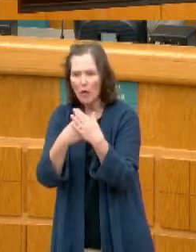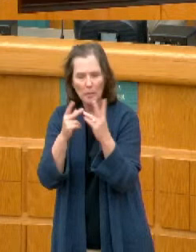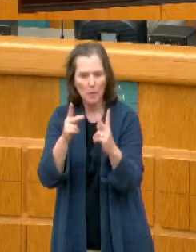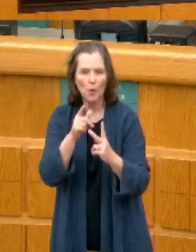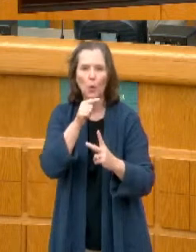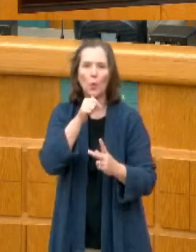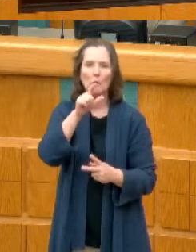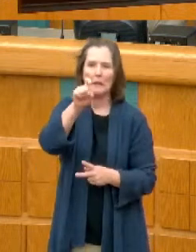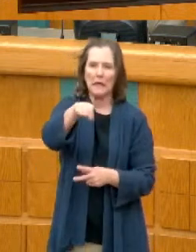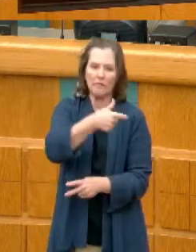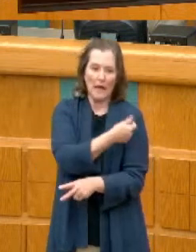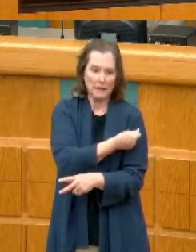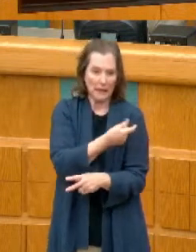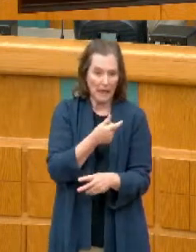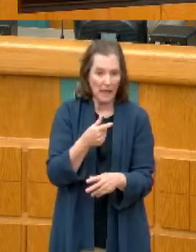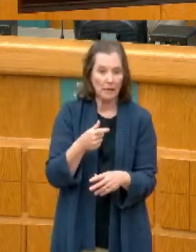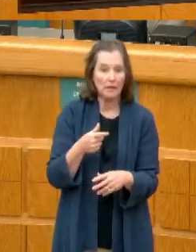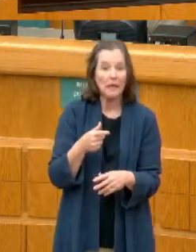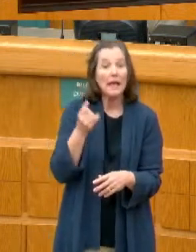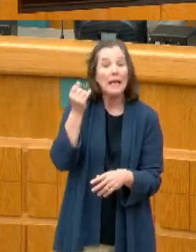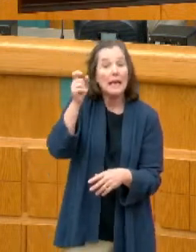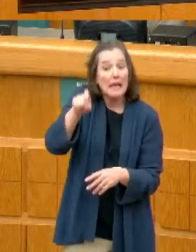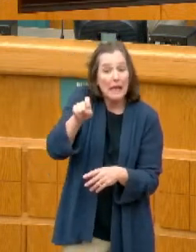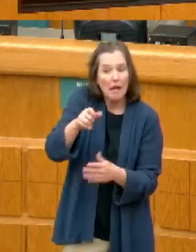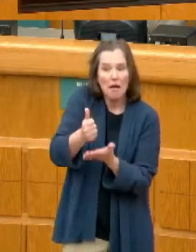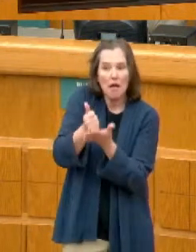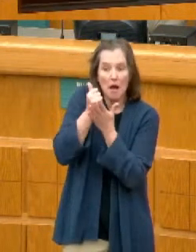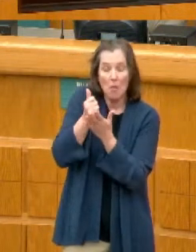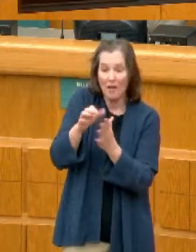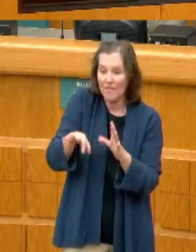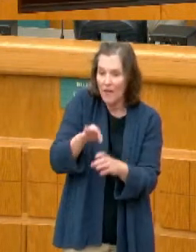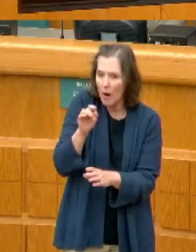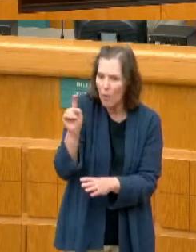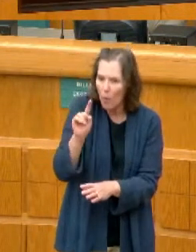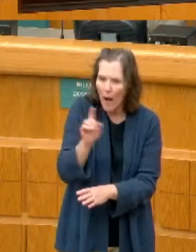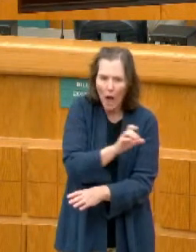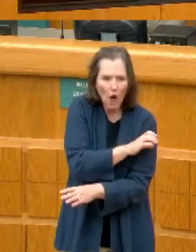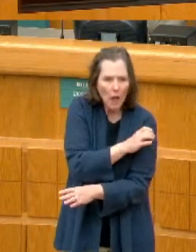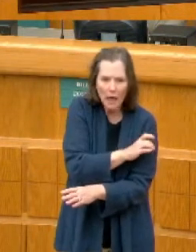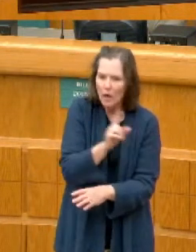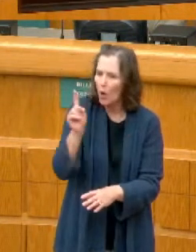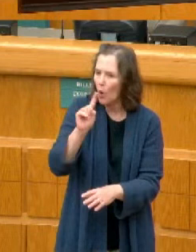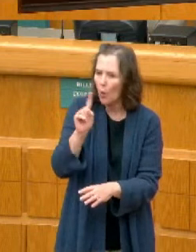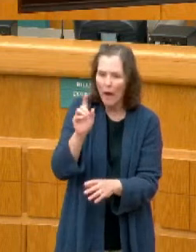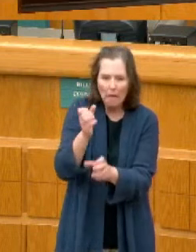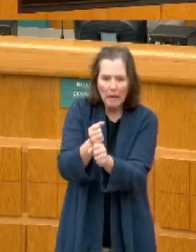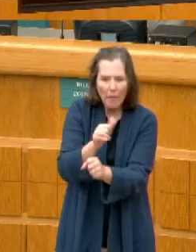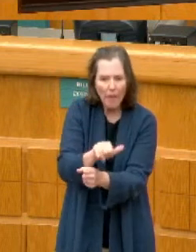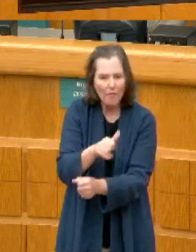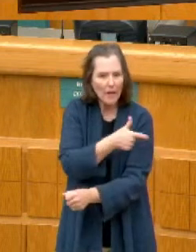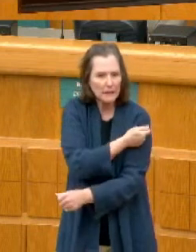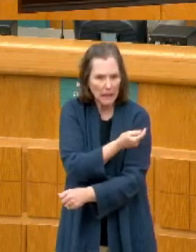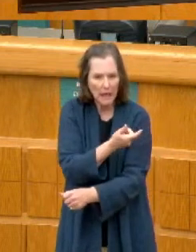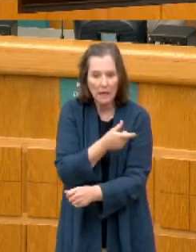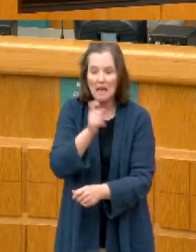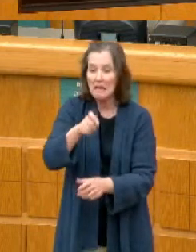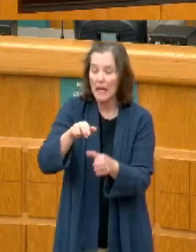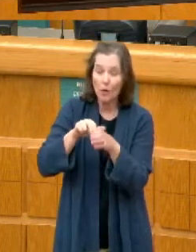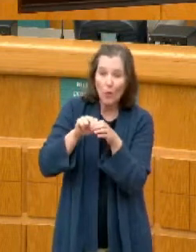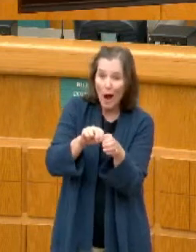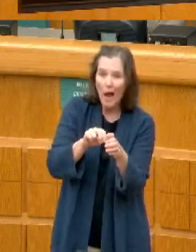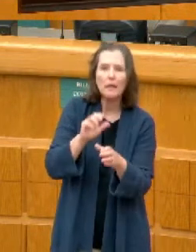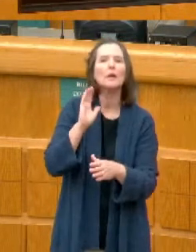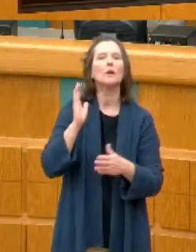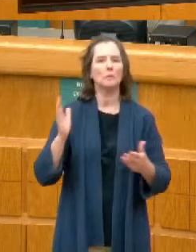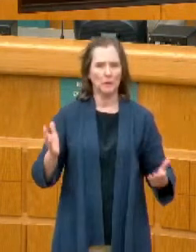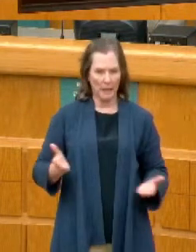for vaccinations or getting to that vaccination clinic or having that vaccine brought to them, we're here to answer your